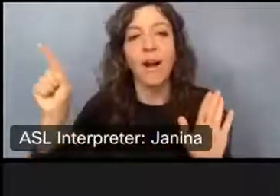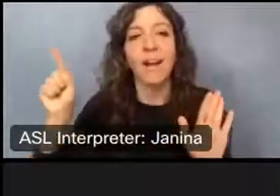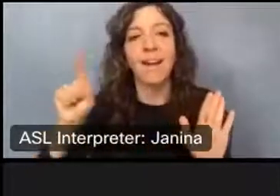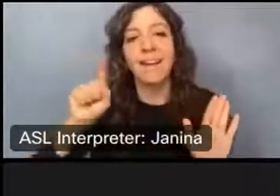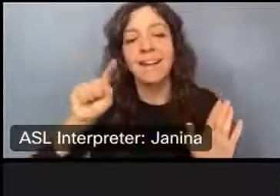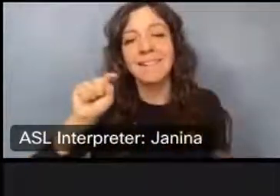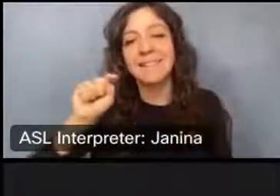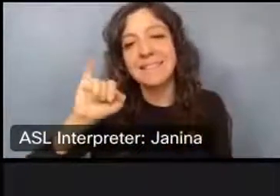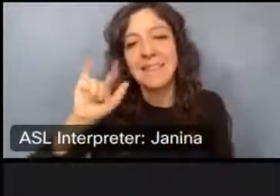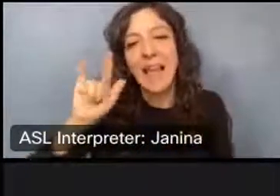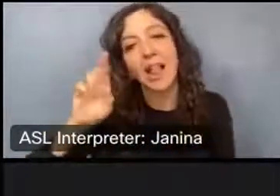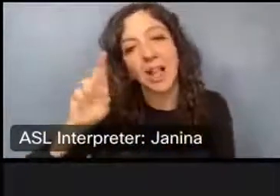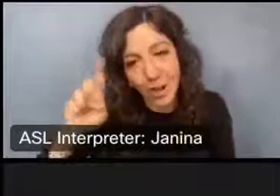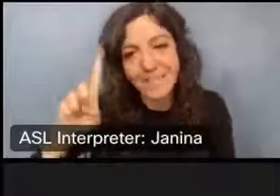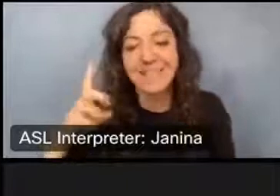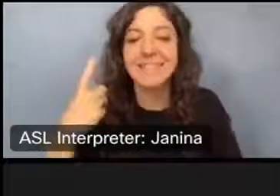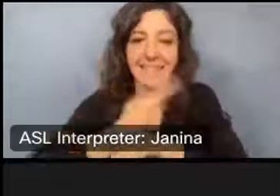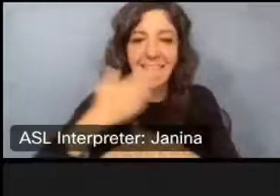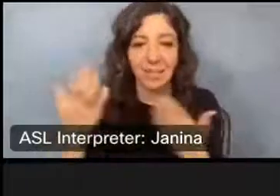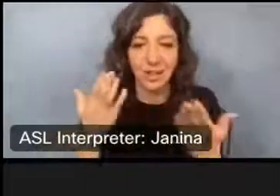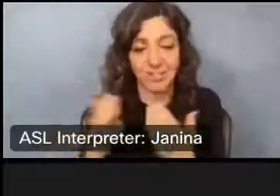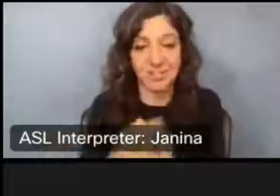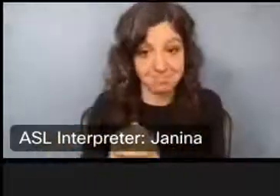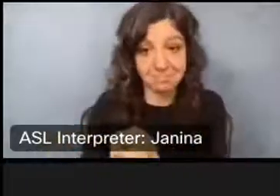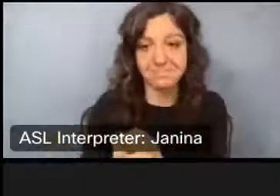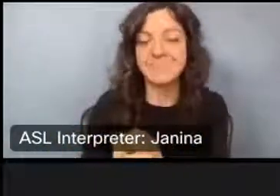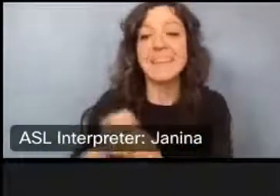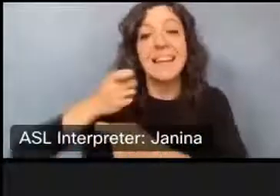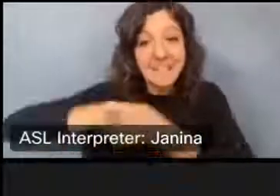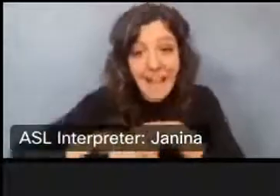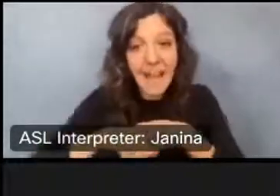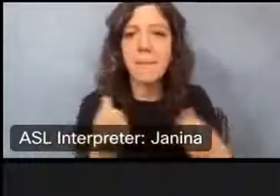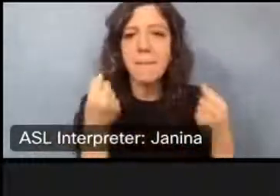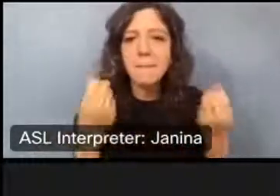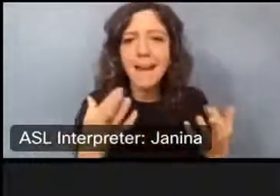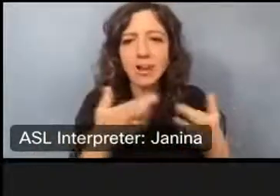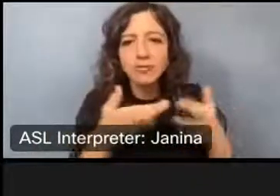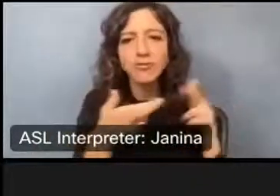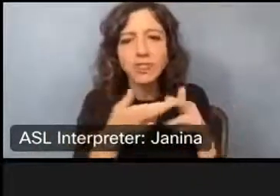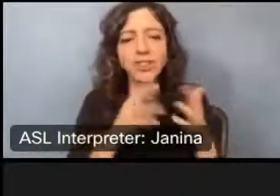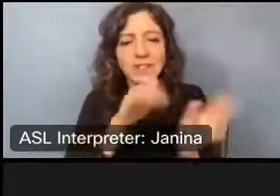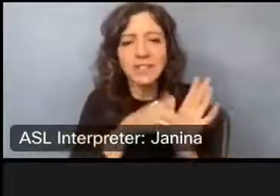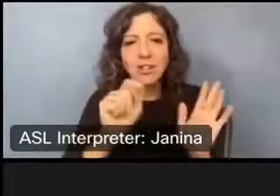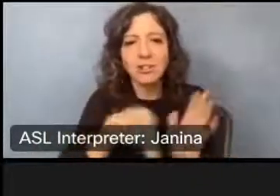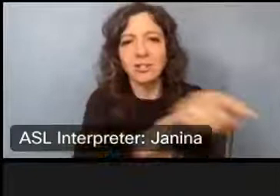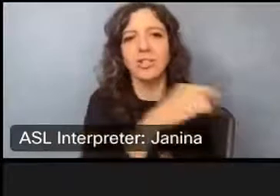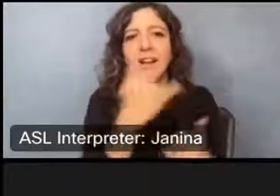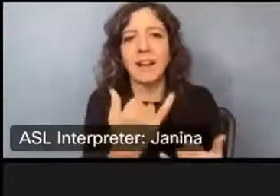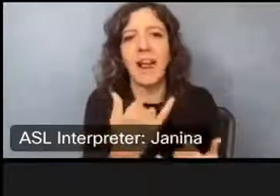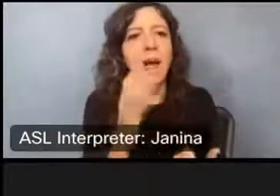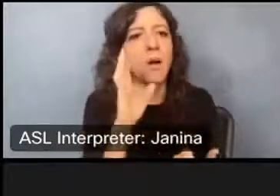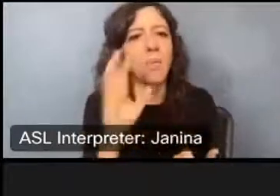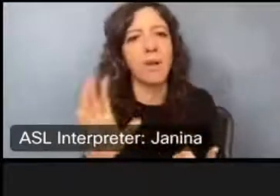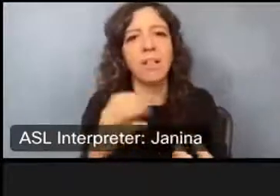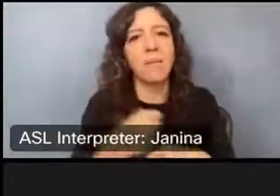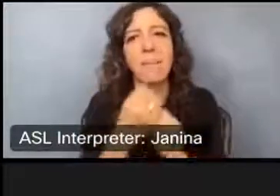day services. And instead, there is a number of regional centers that are putting forth just a